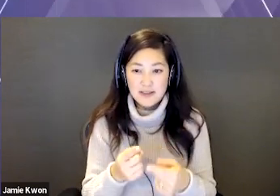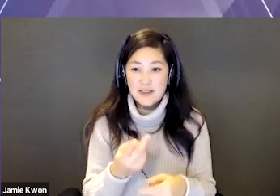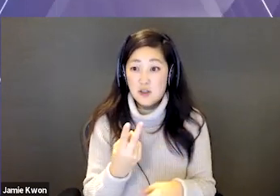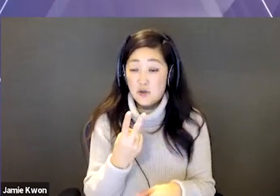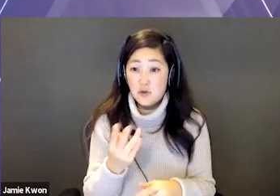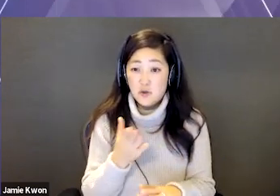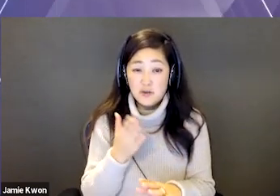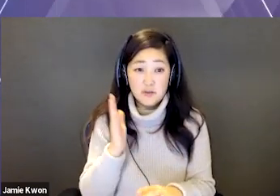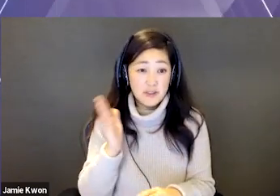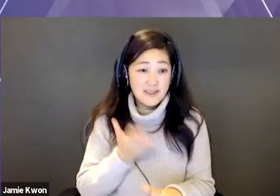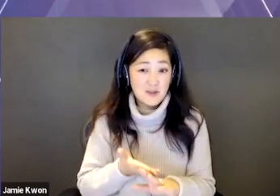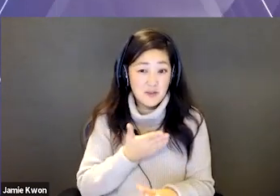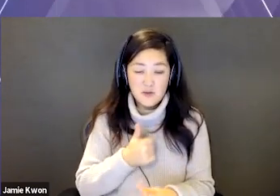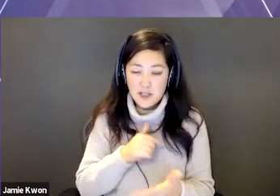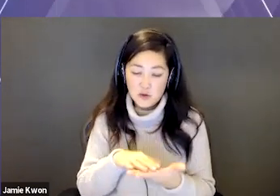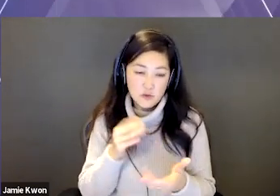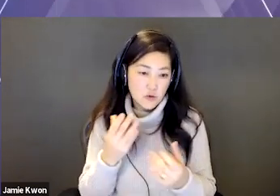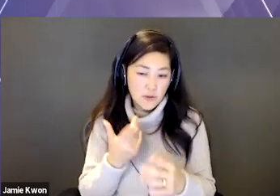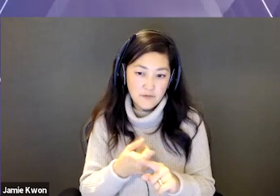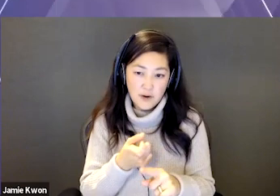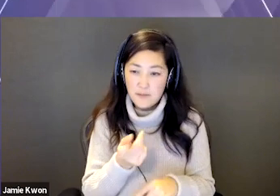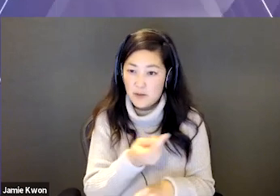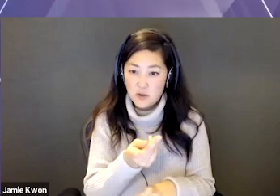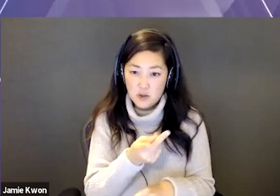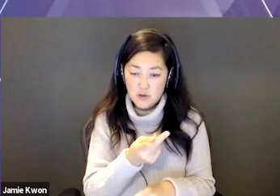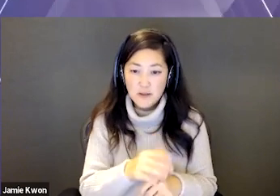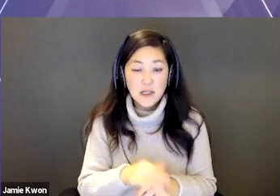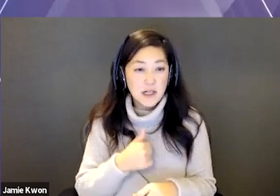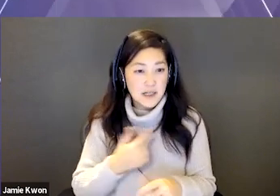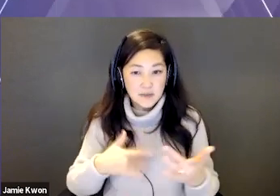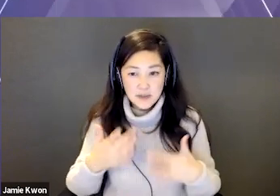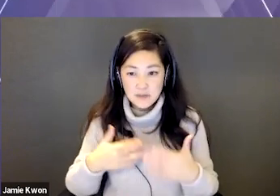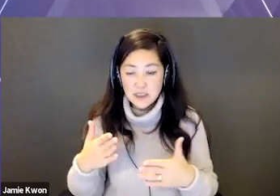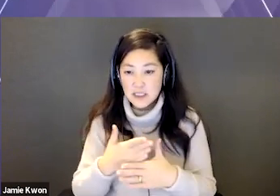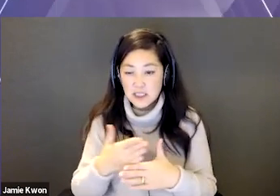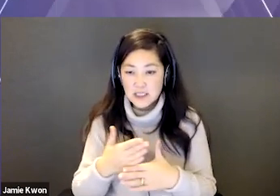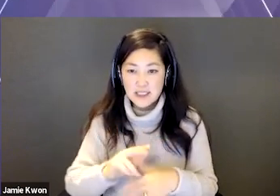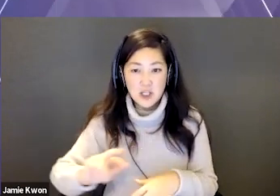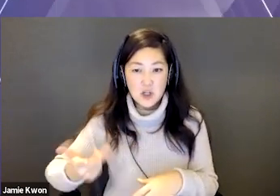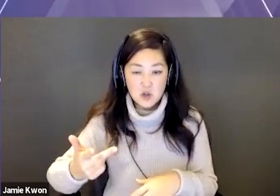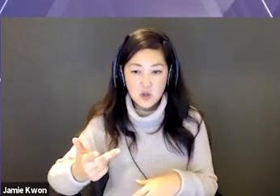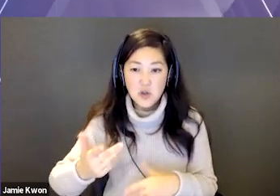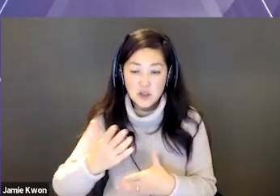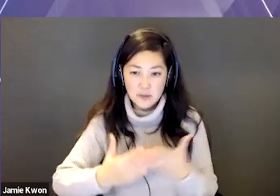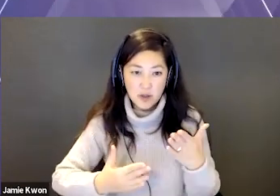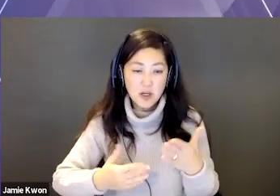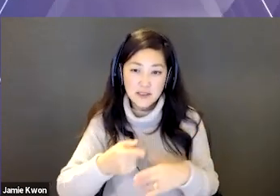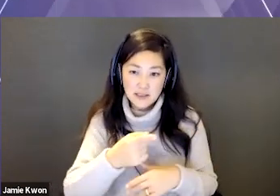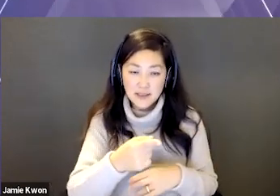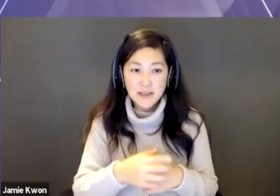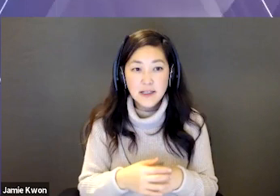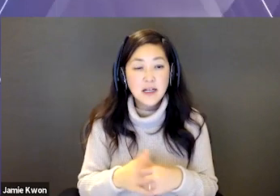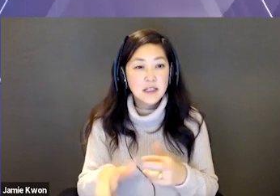both of you, and I'm very excited to share this third segment of the panel today